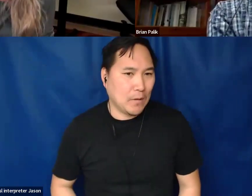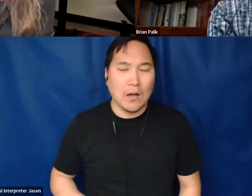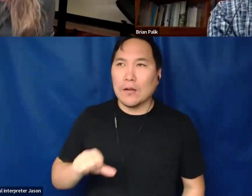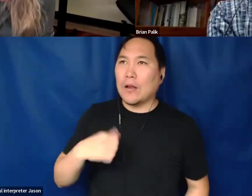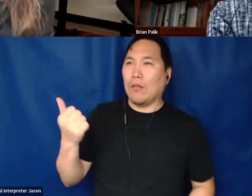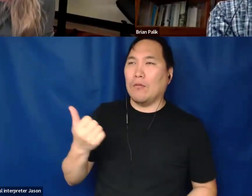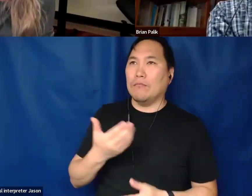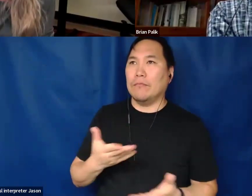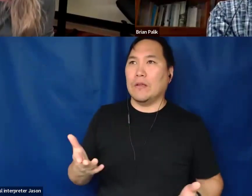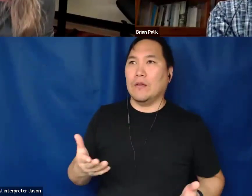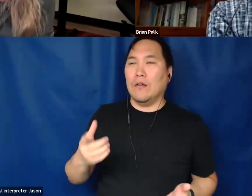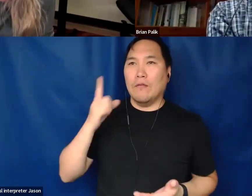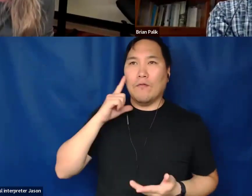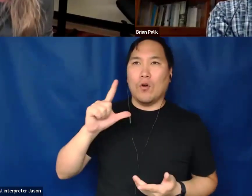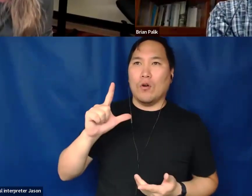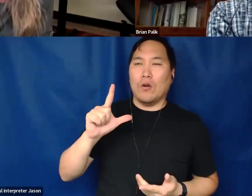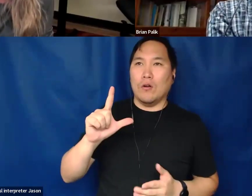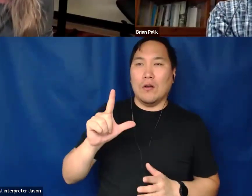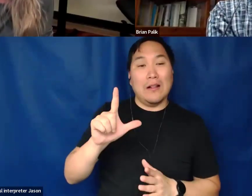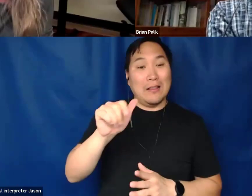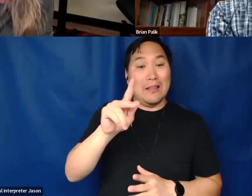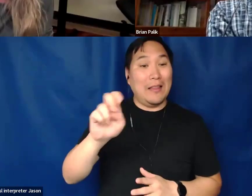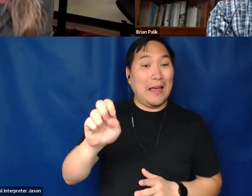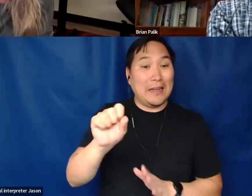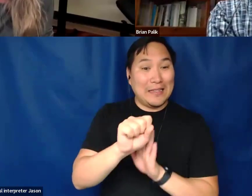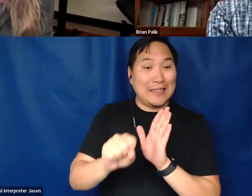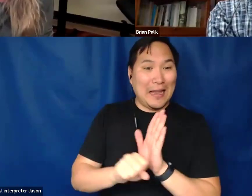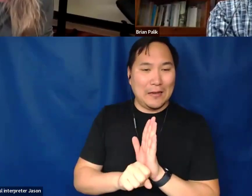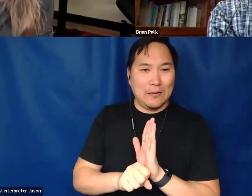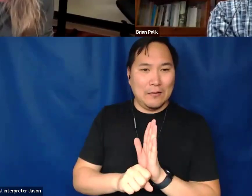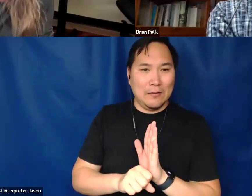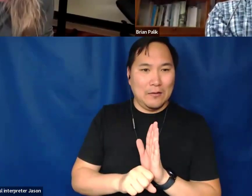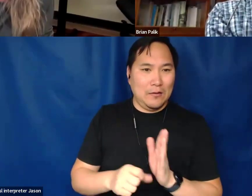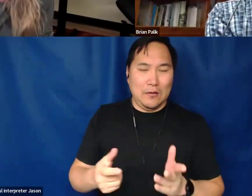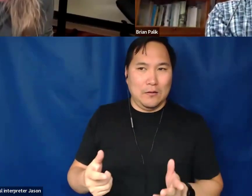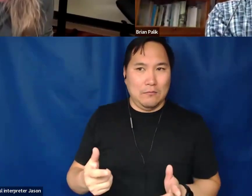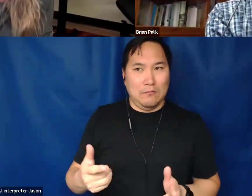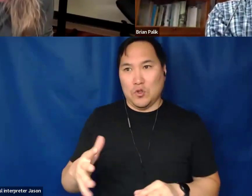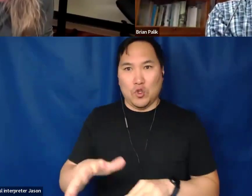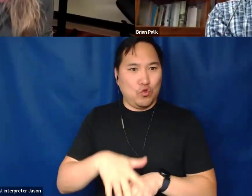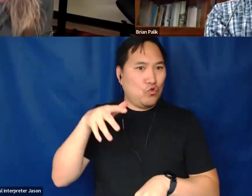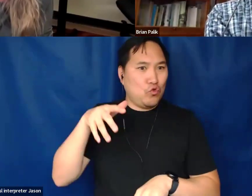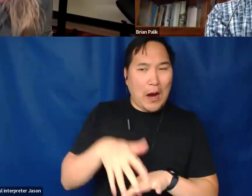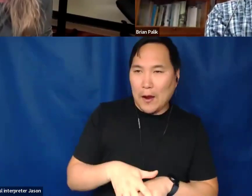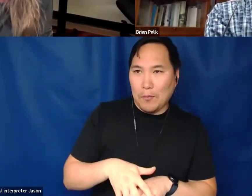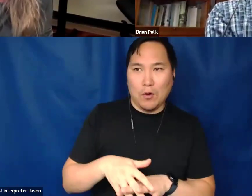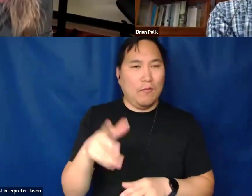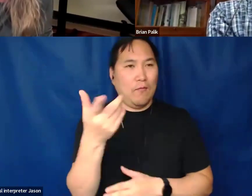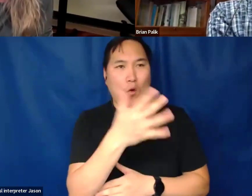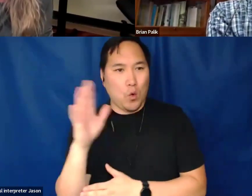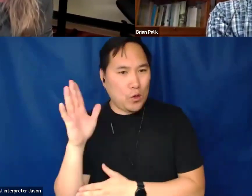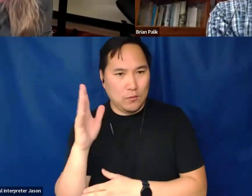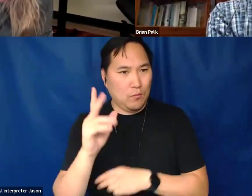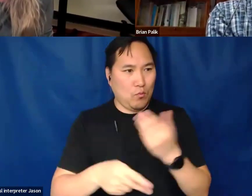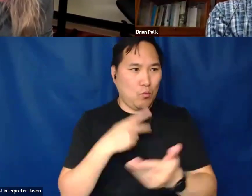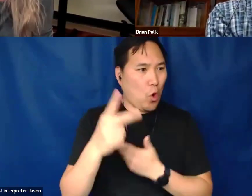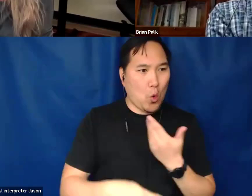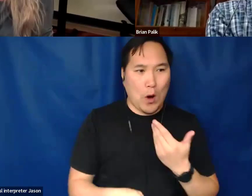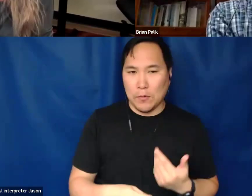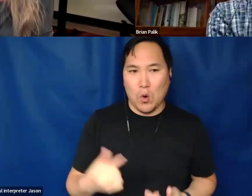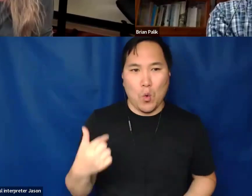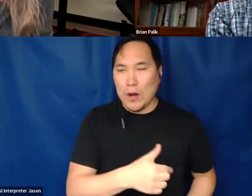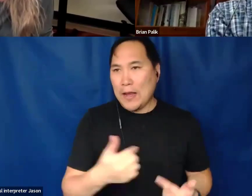comes to mind, Lake States would be Menominee Tribal Enterprises and their forestry program. You got a really